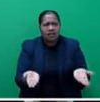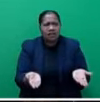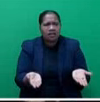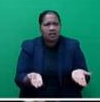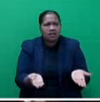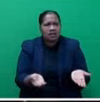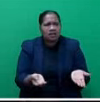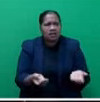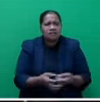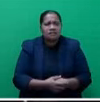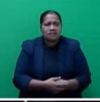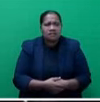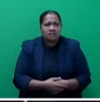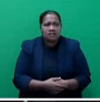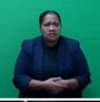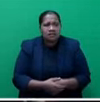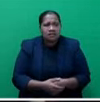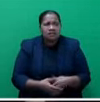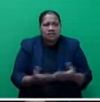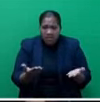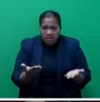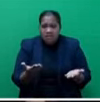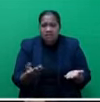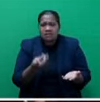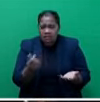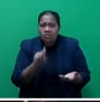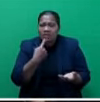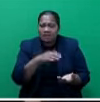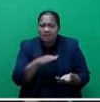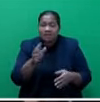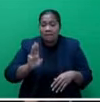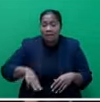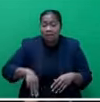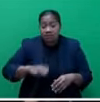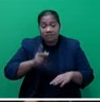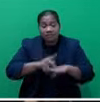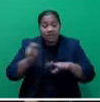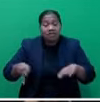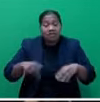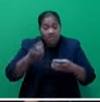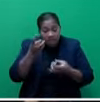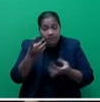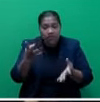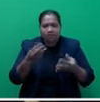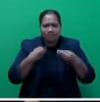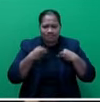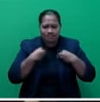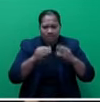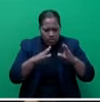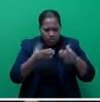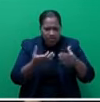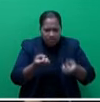Some decency would tell them that, at least the members of Parliament are informed in the Business Committee that these are the bills that would